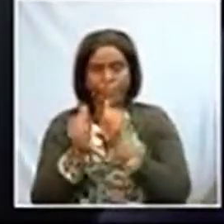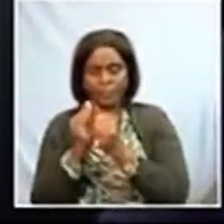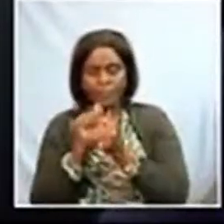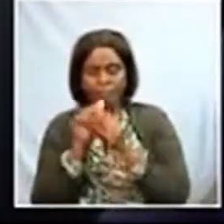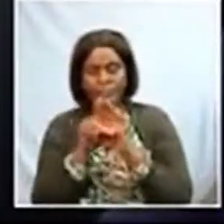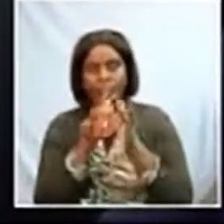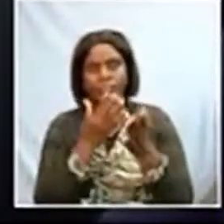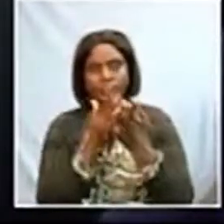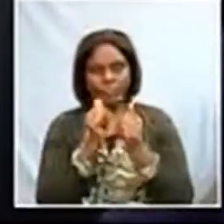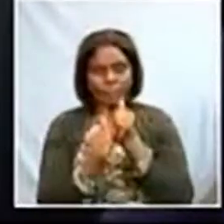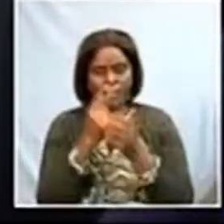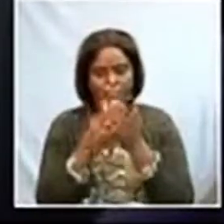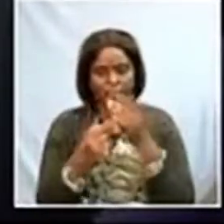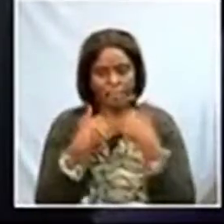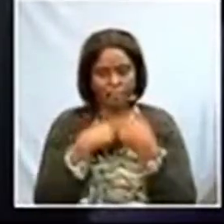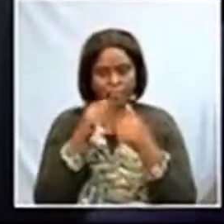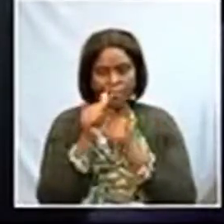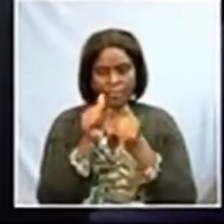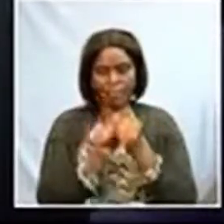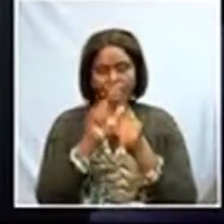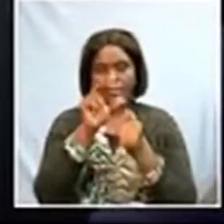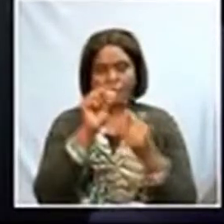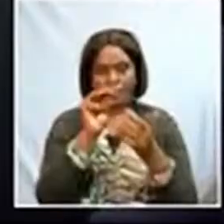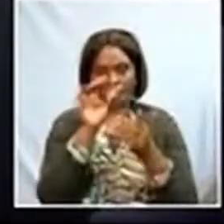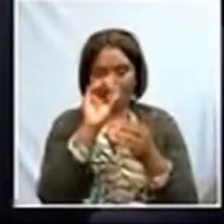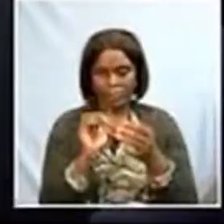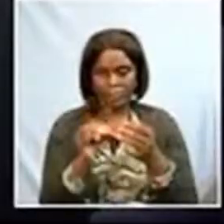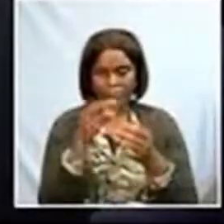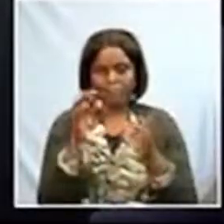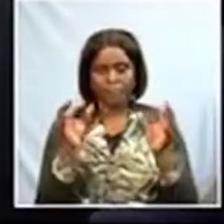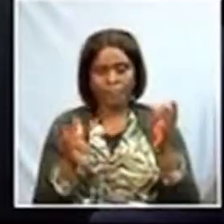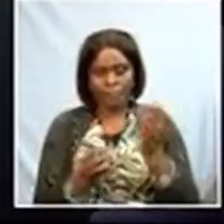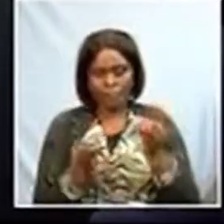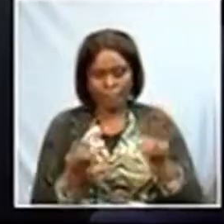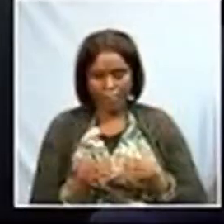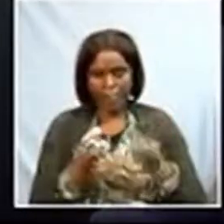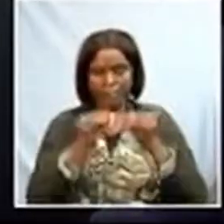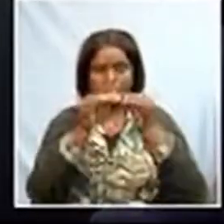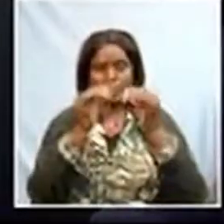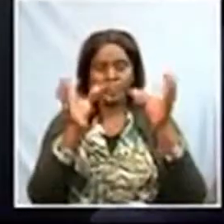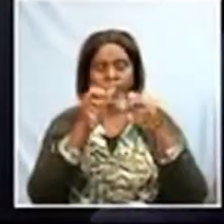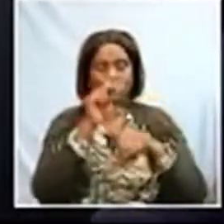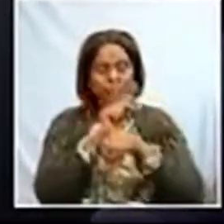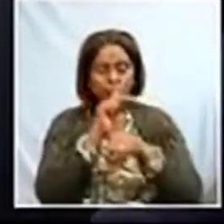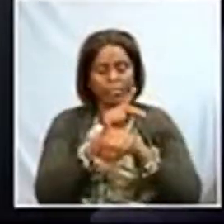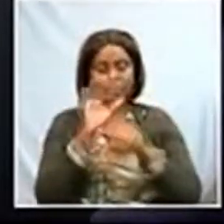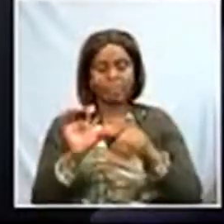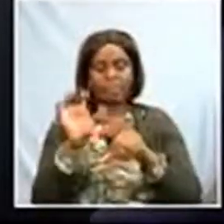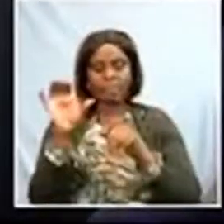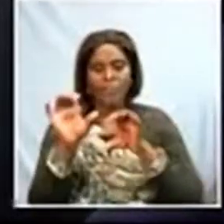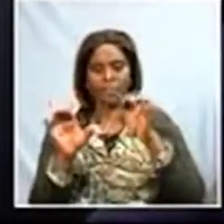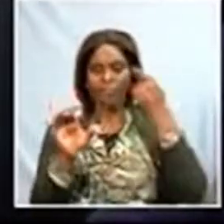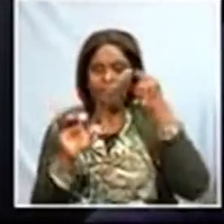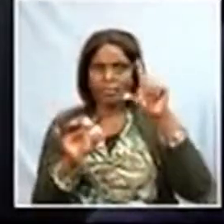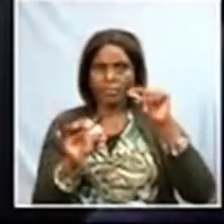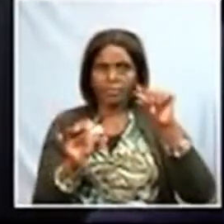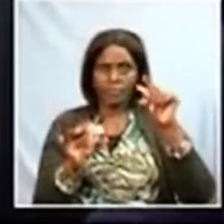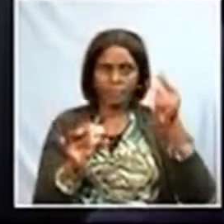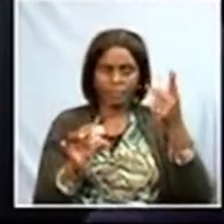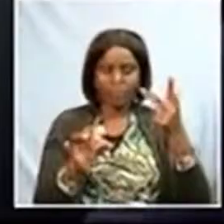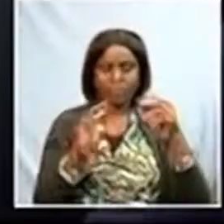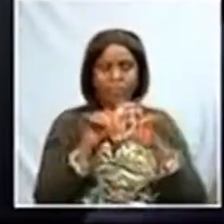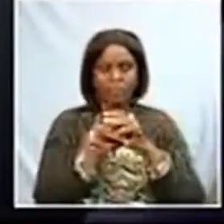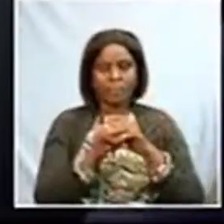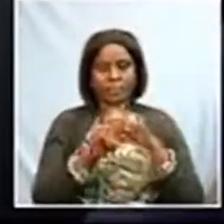this, which occupies about 30% of the total community project component for 2023